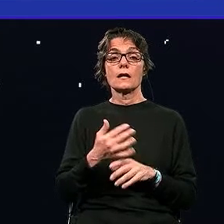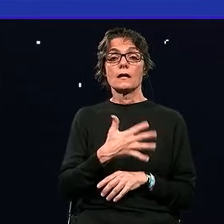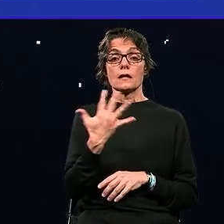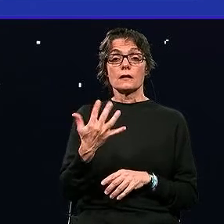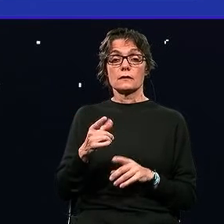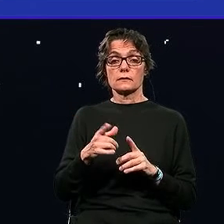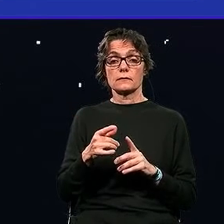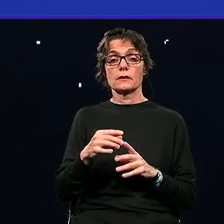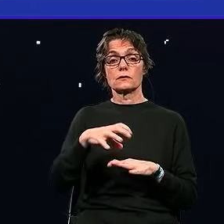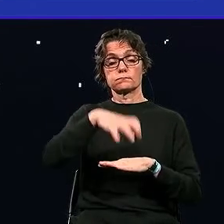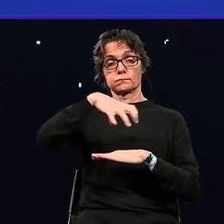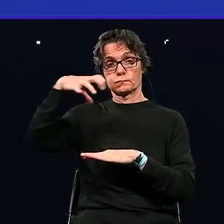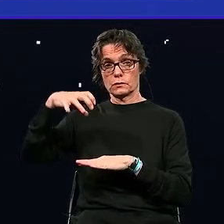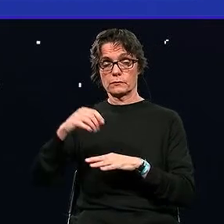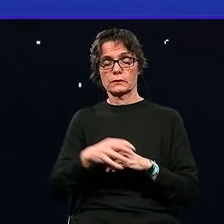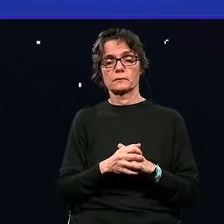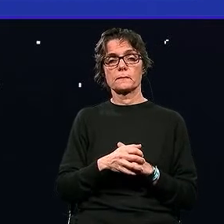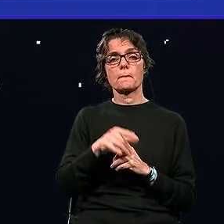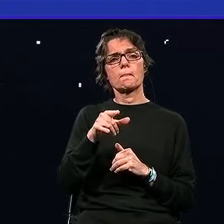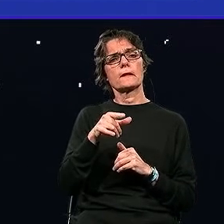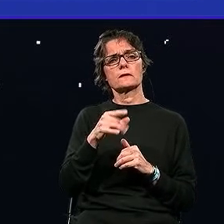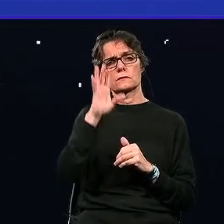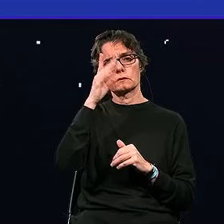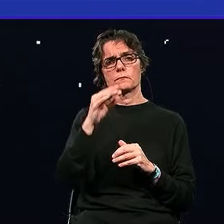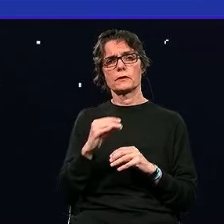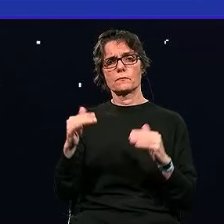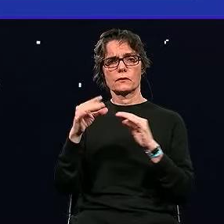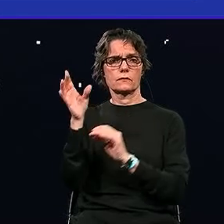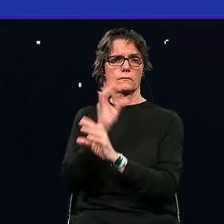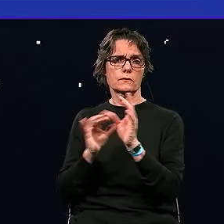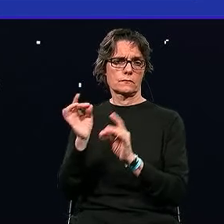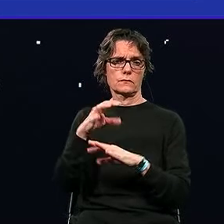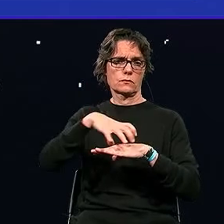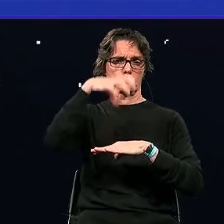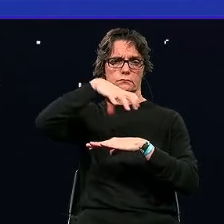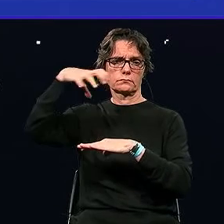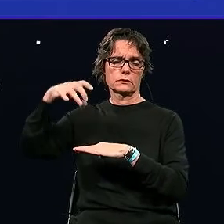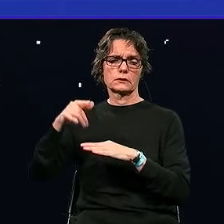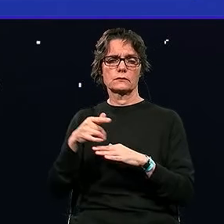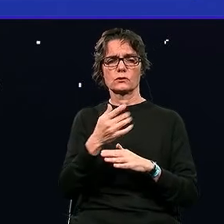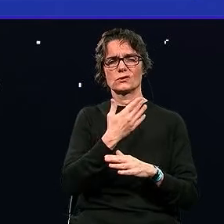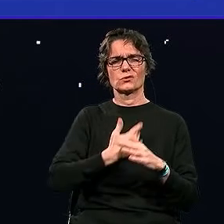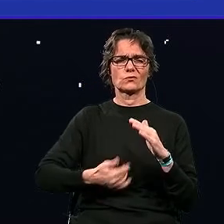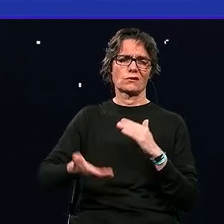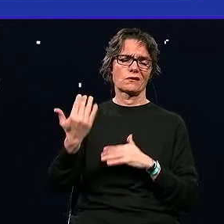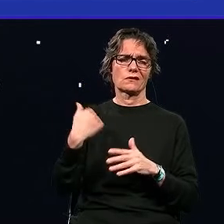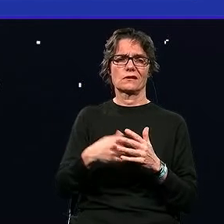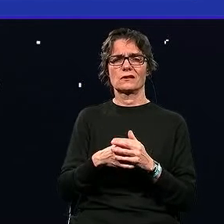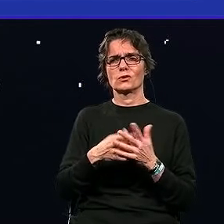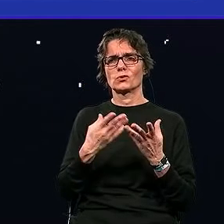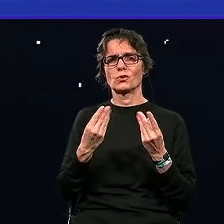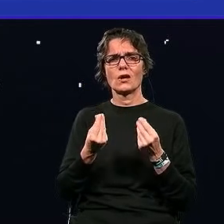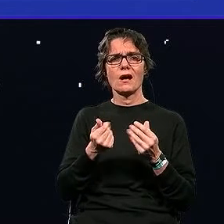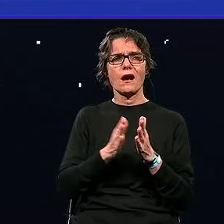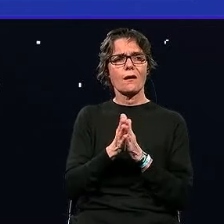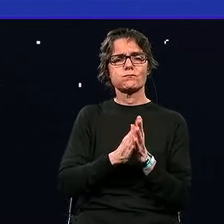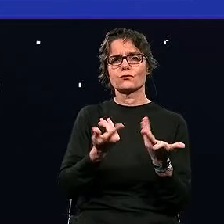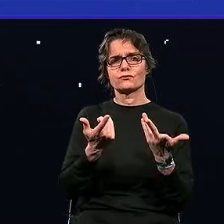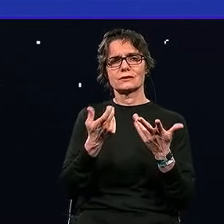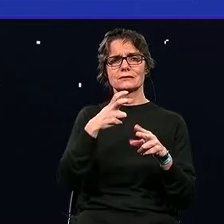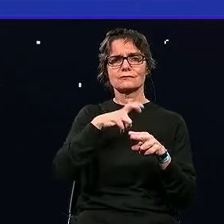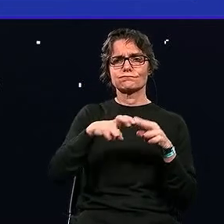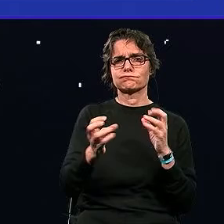is buildings. Now, buildings, particularly in Europe, tend to be old, they tend to be inefficient, they tend to be in need of huge amounts